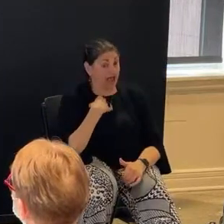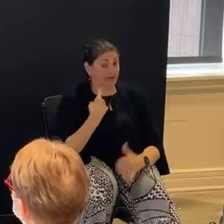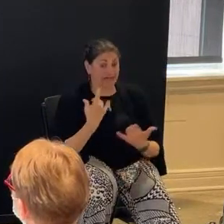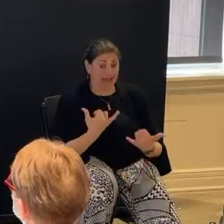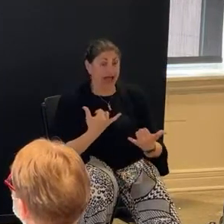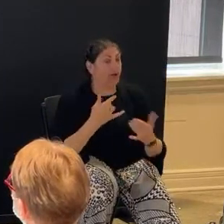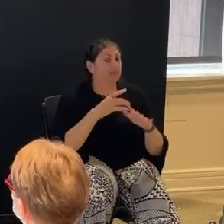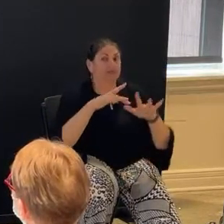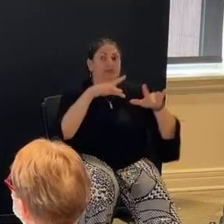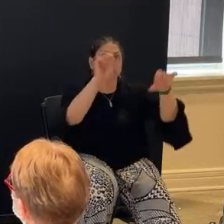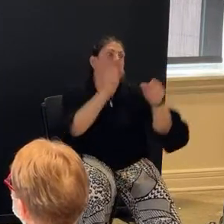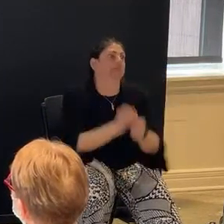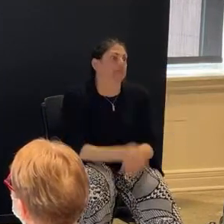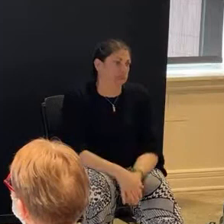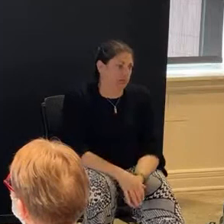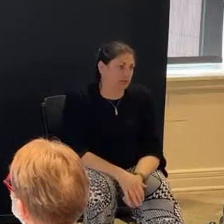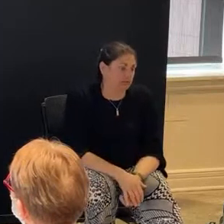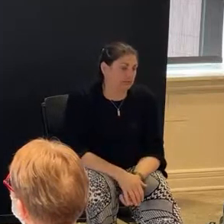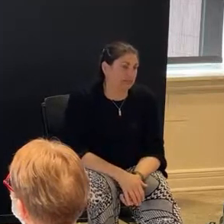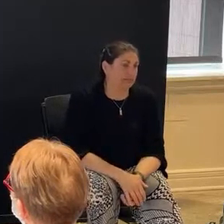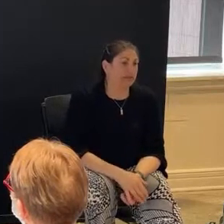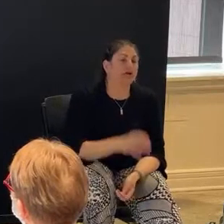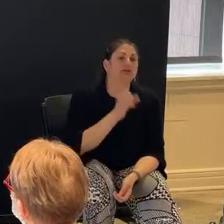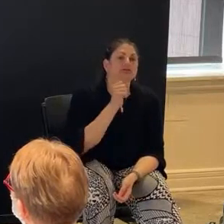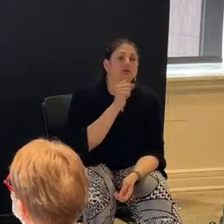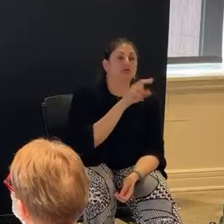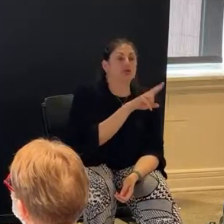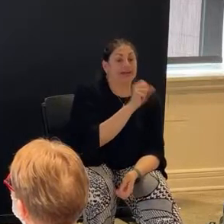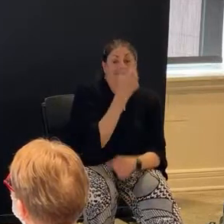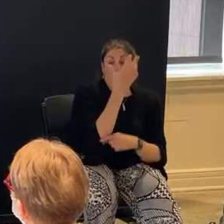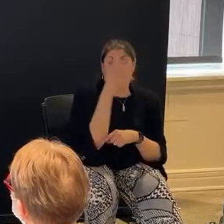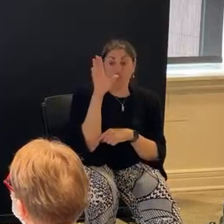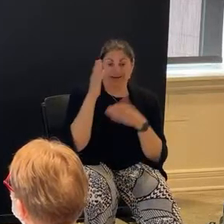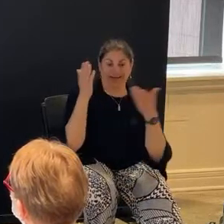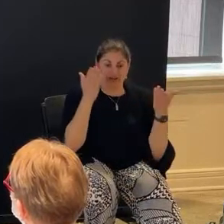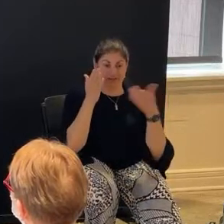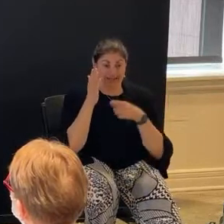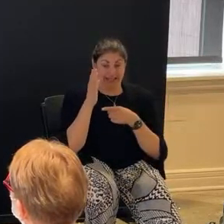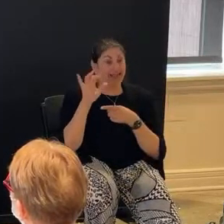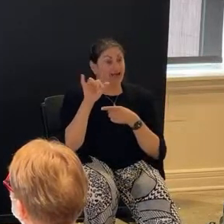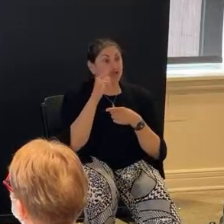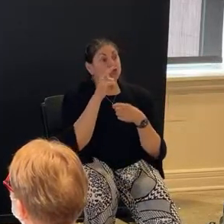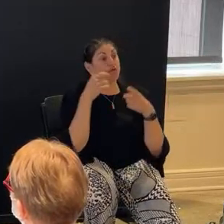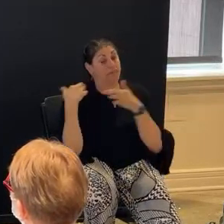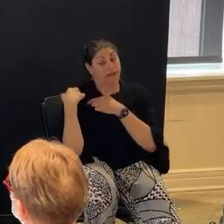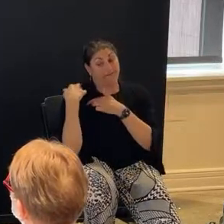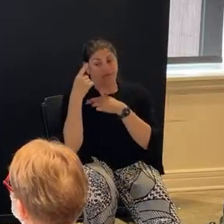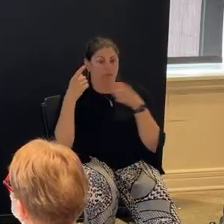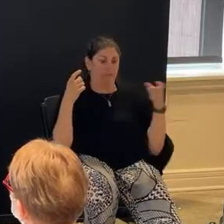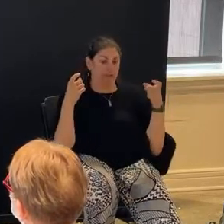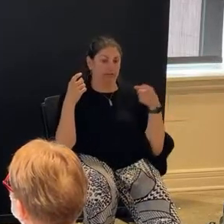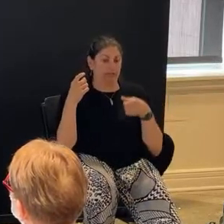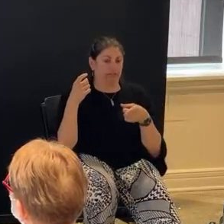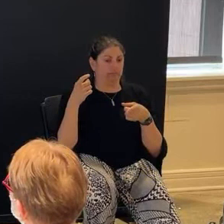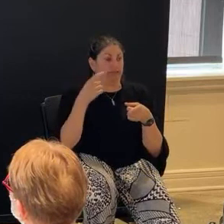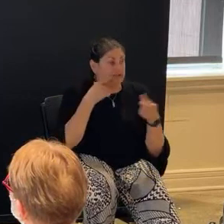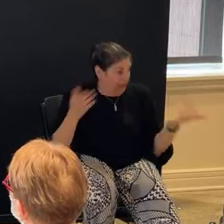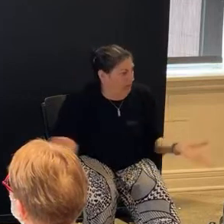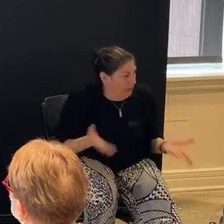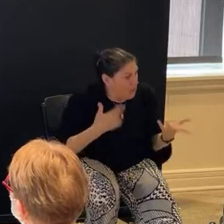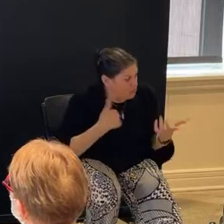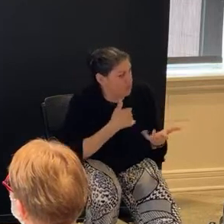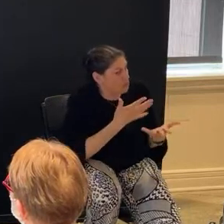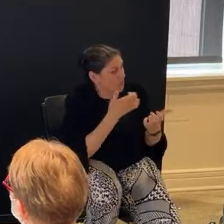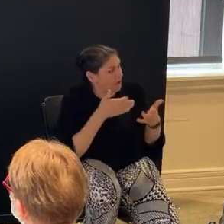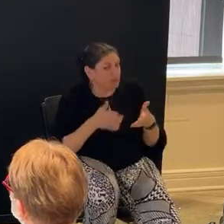see, the Forest Service, the U.S. Forest Service, which is the agency responsible for managing the monument, you know, pushing for this road, has been